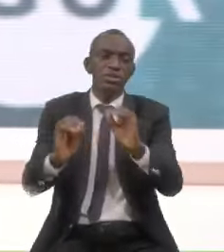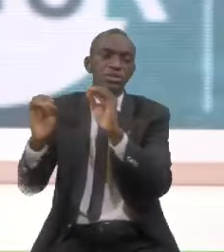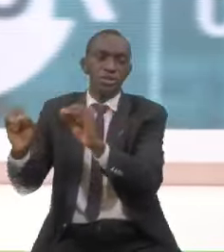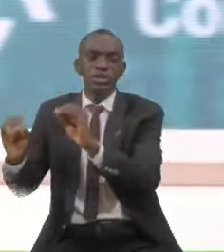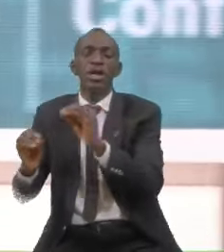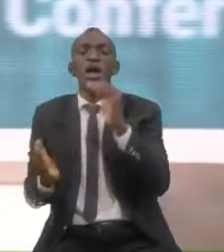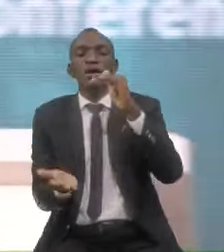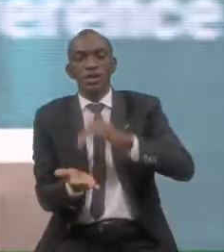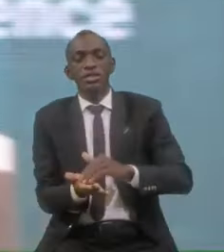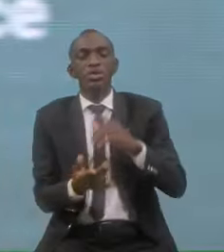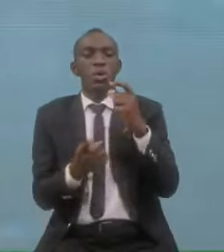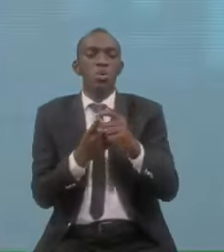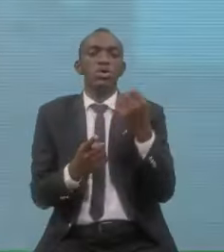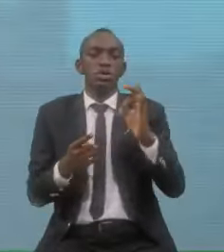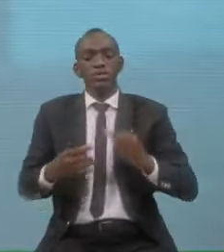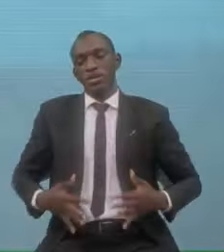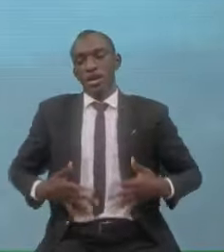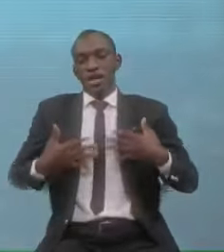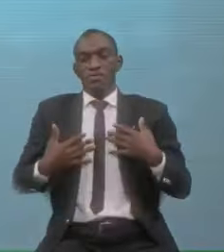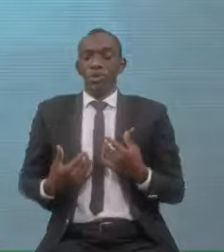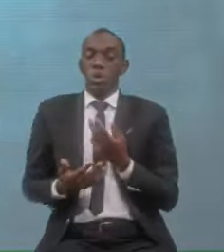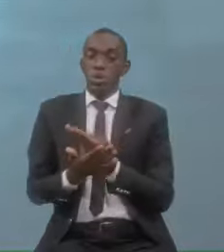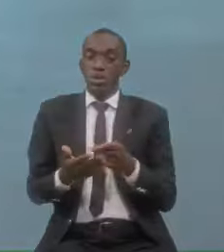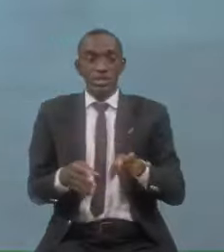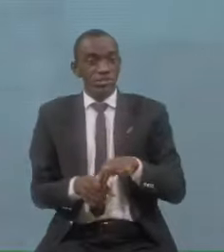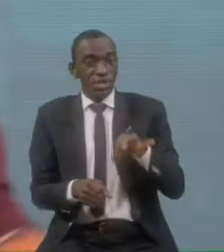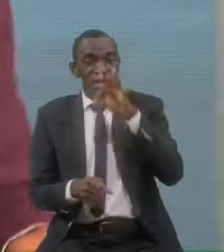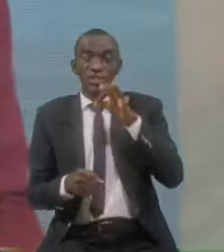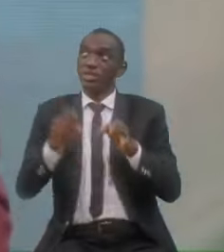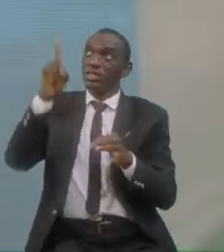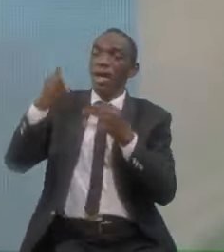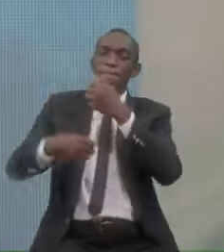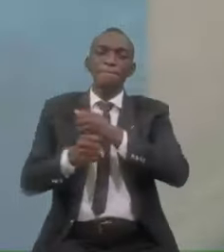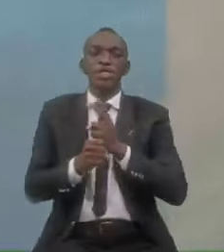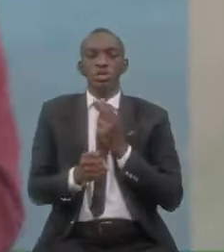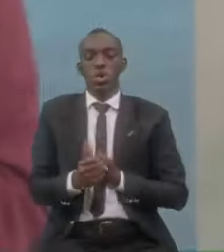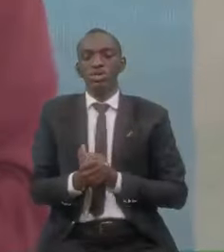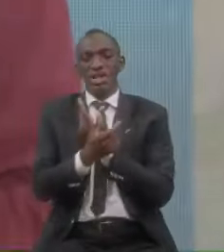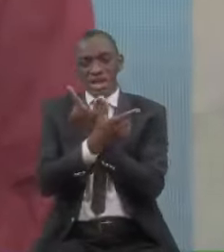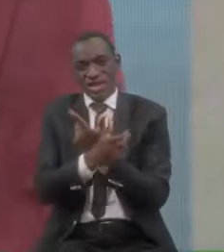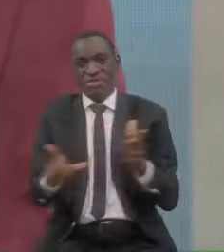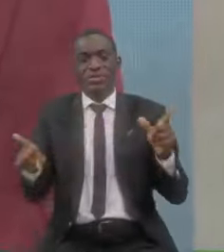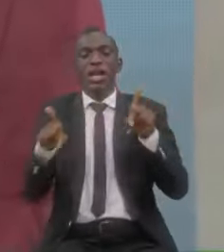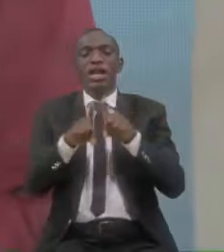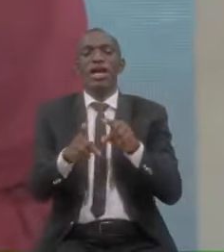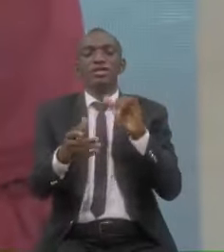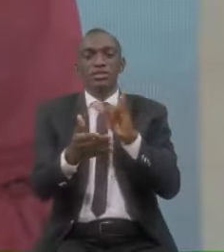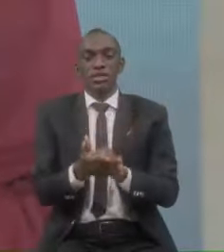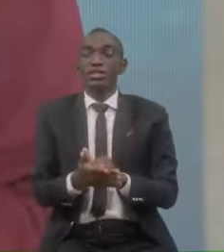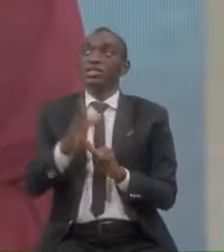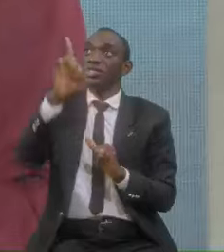It's the Holy Ghost makes us to be liberated like that. It's the Holy Ghost that keeps